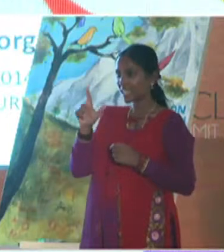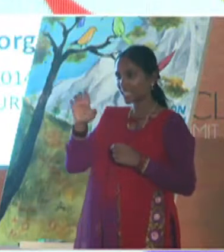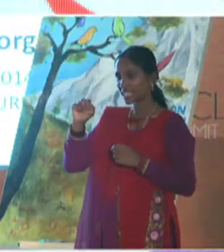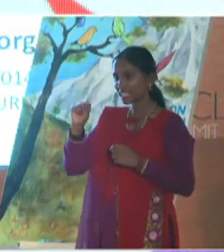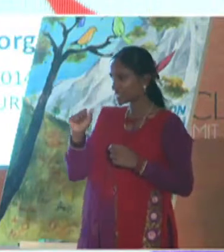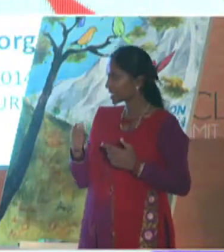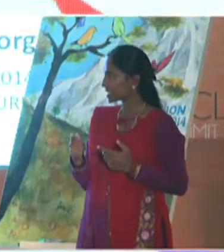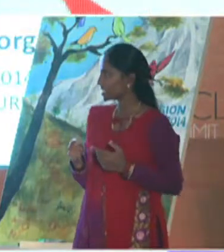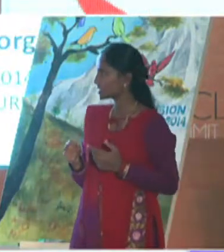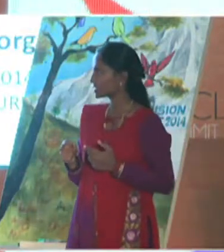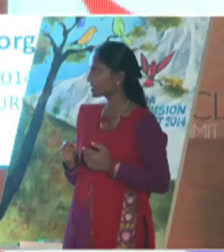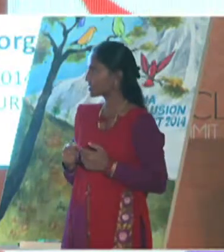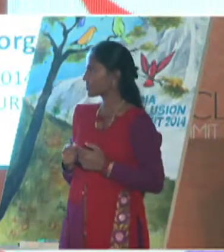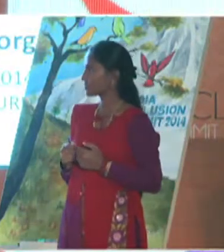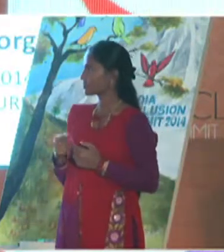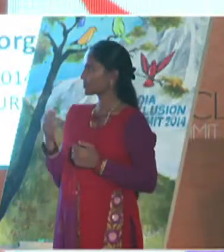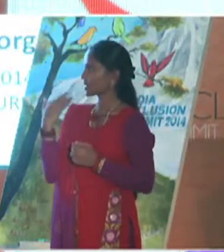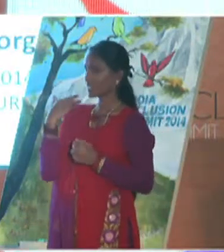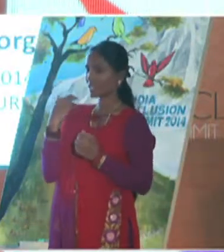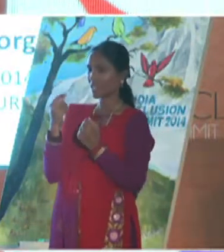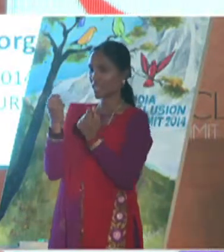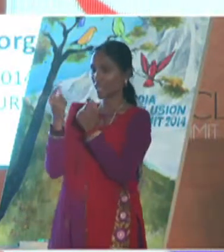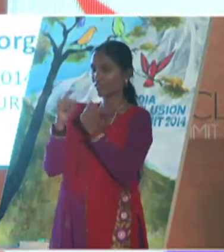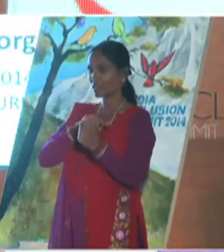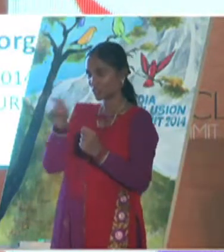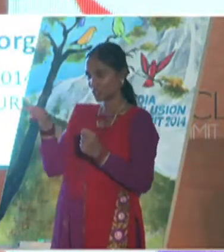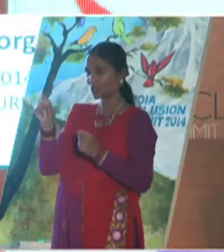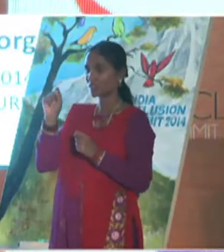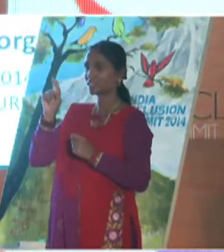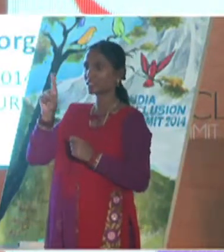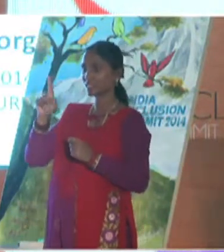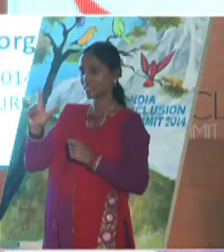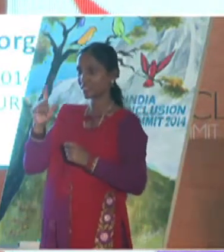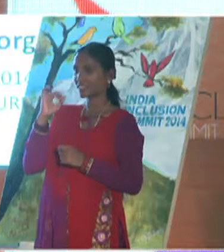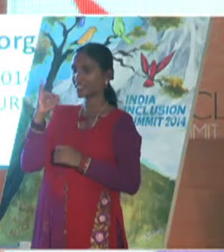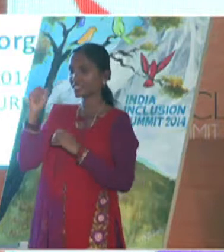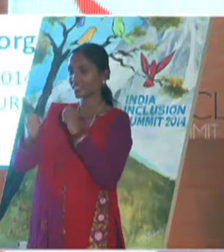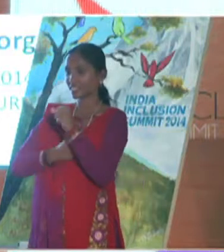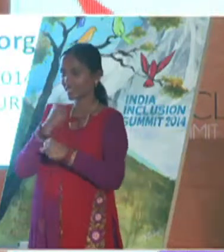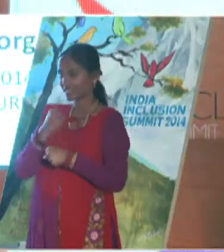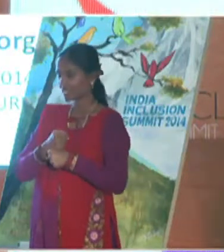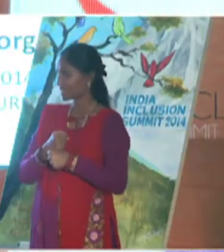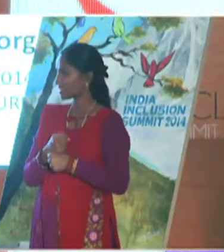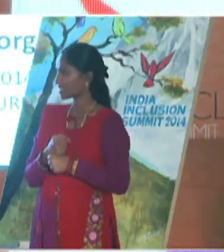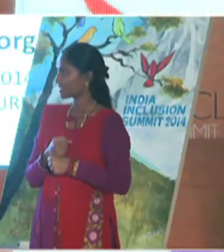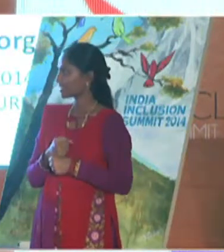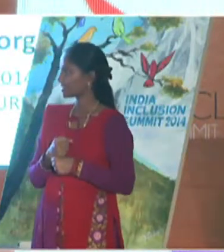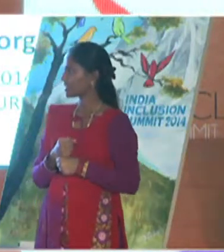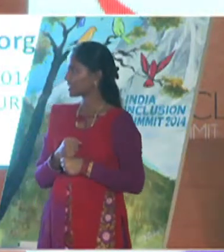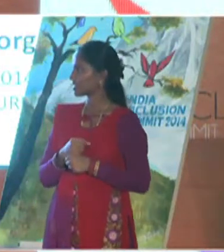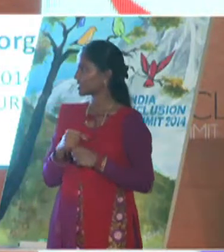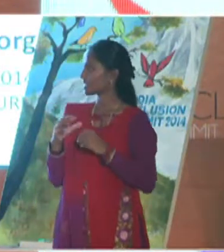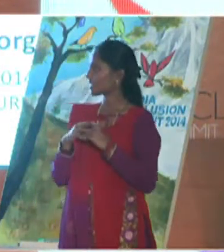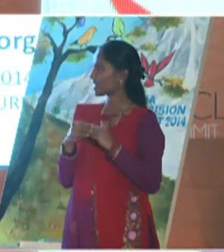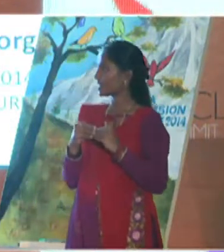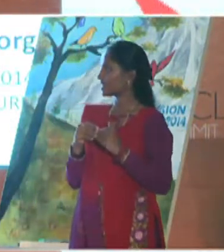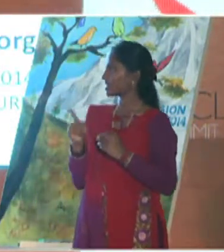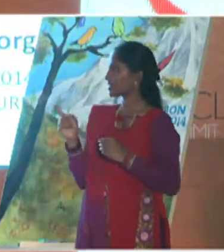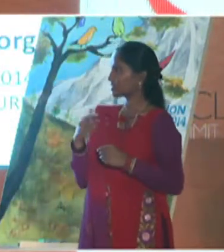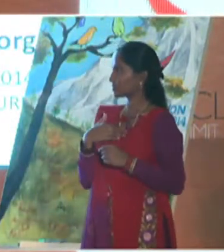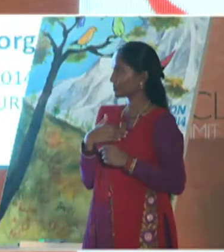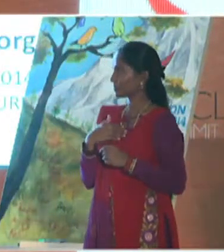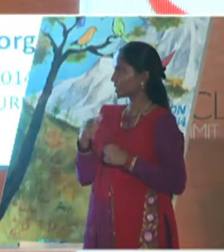skin on my back from 11 till 17 for 6 years. I got wrong doctor's medication, and my skin, he said,